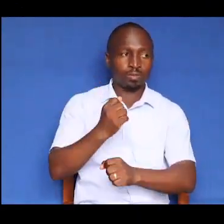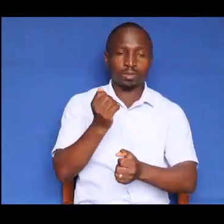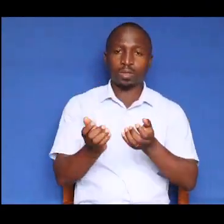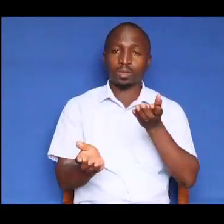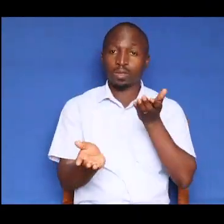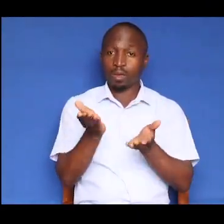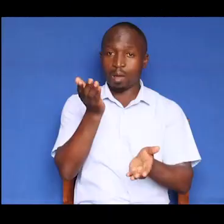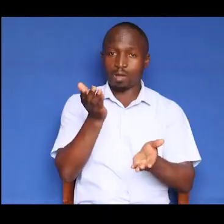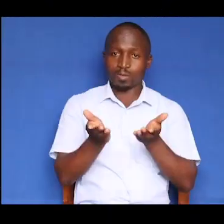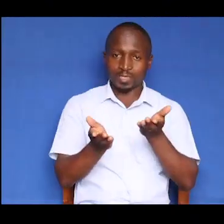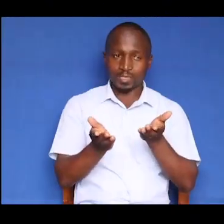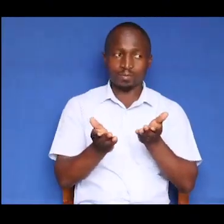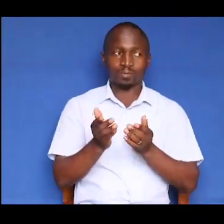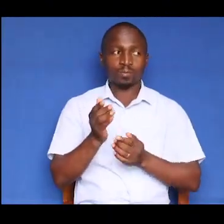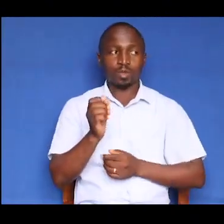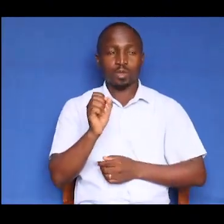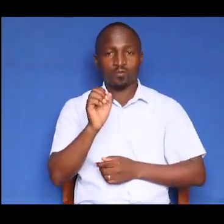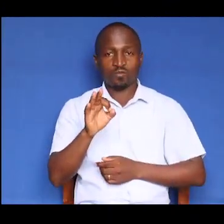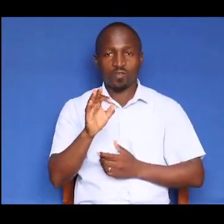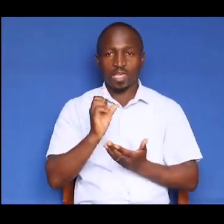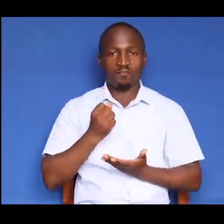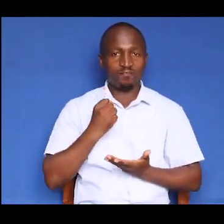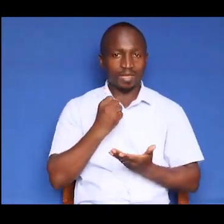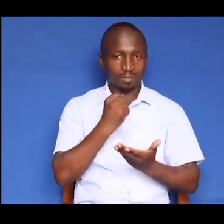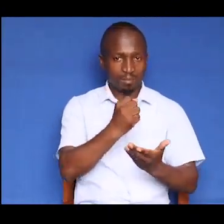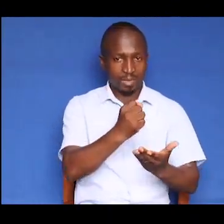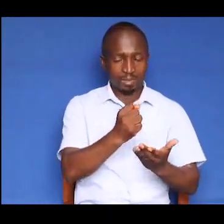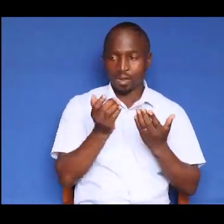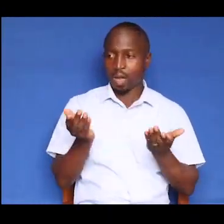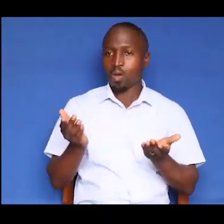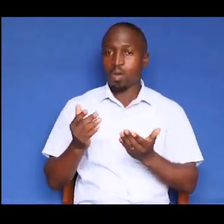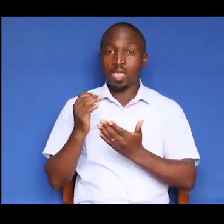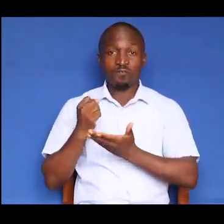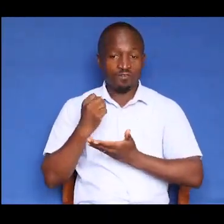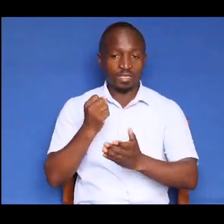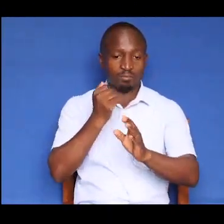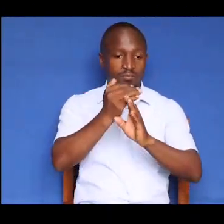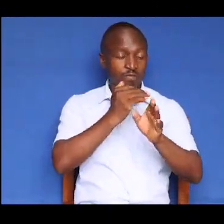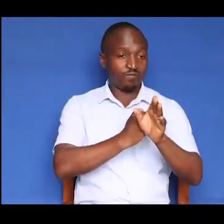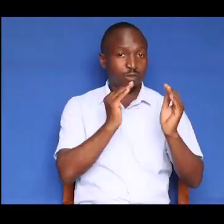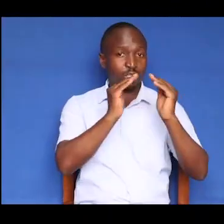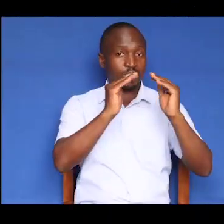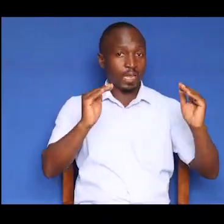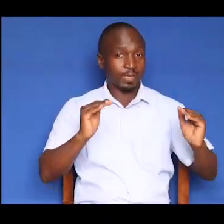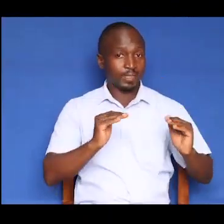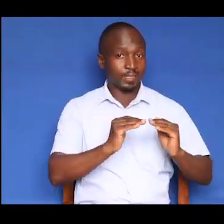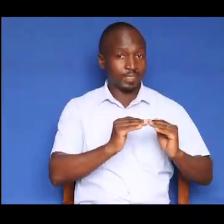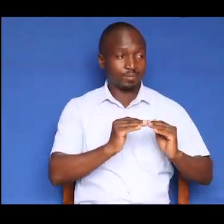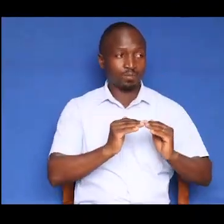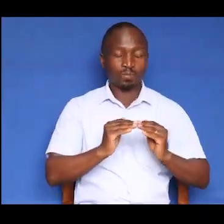amount of investment. So investment before changes, 300